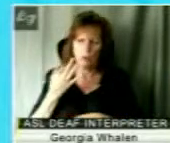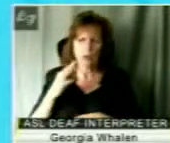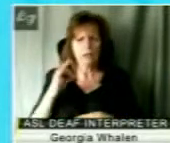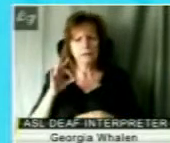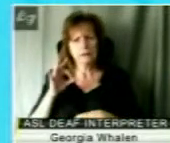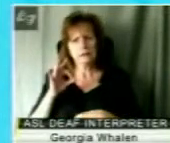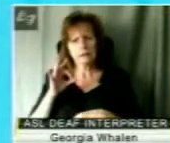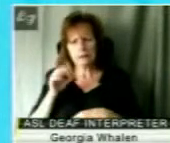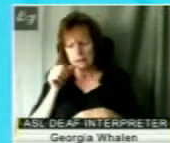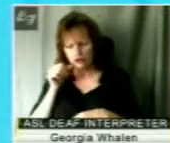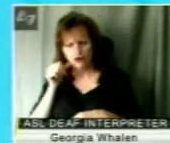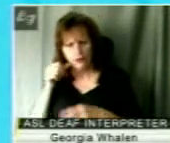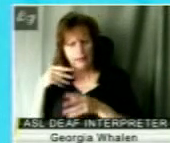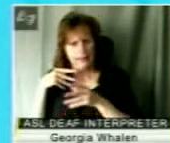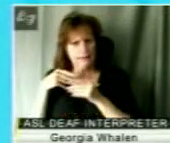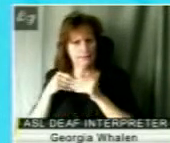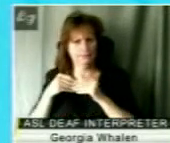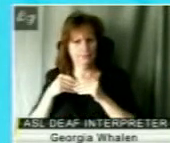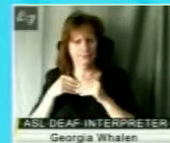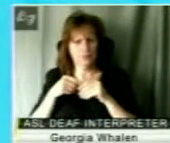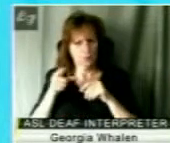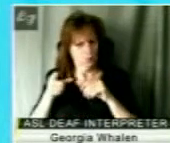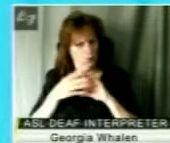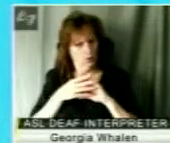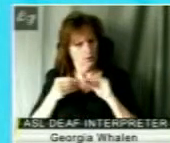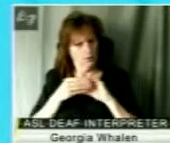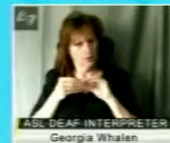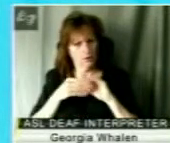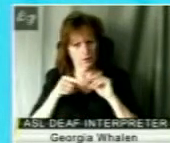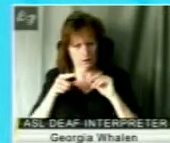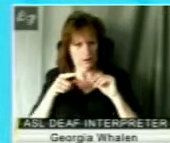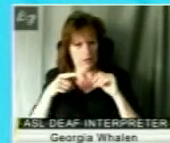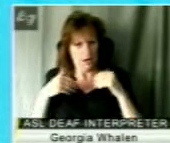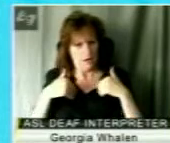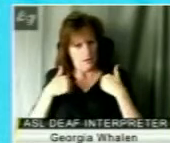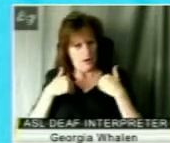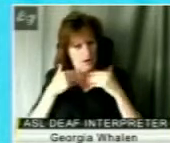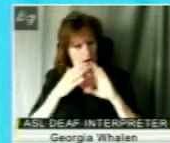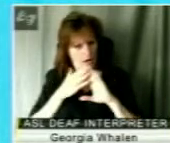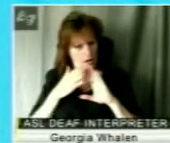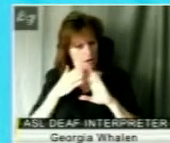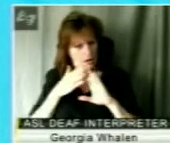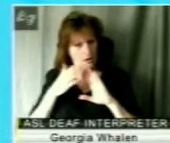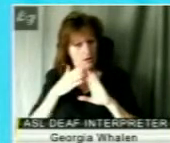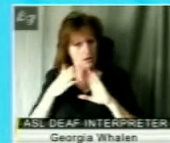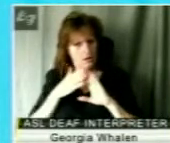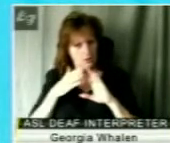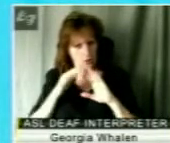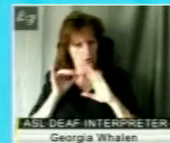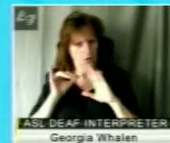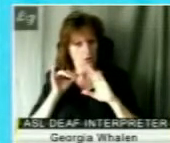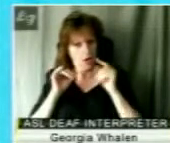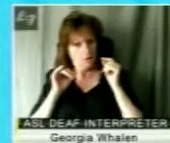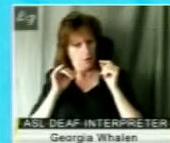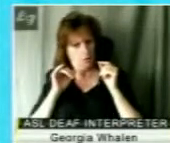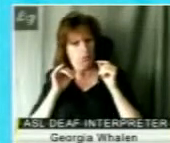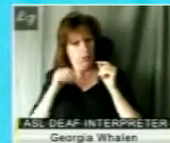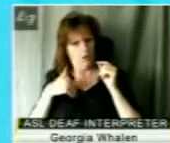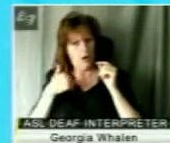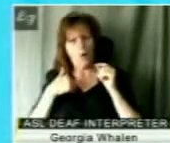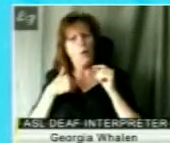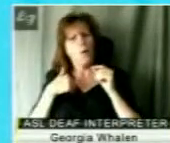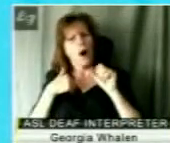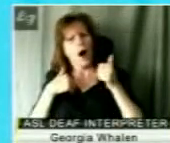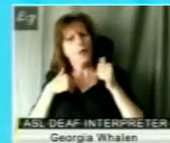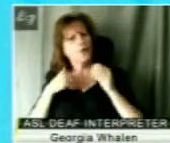cases, which it's all kind of younger people. Is Hamilton unique in that respect, or do you have any other information on how we compare to